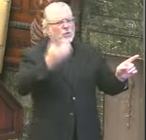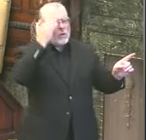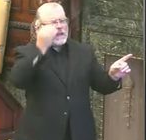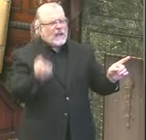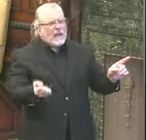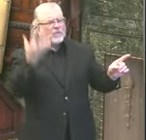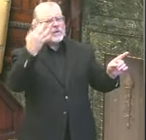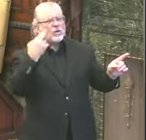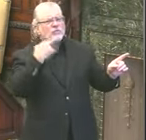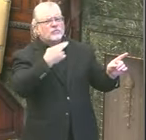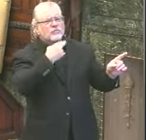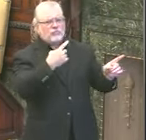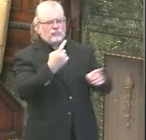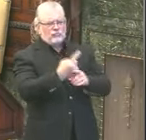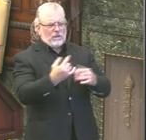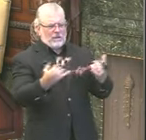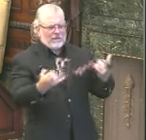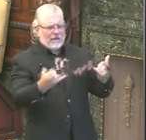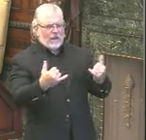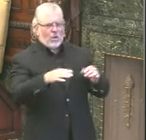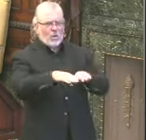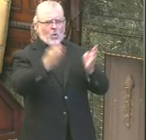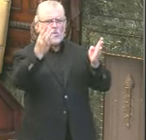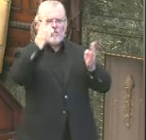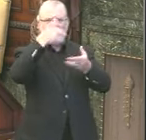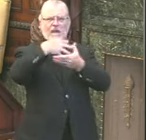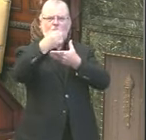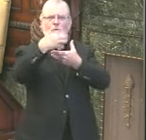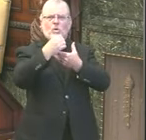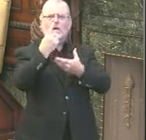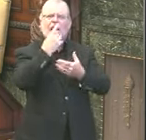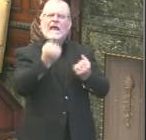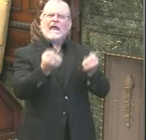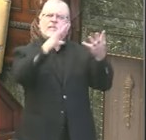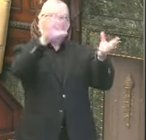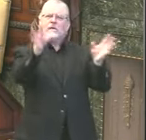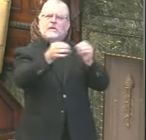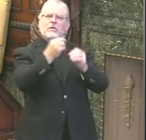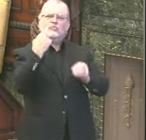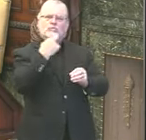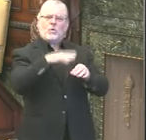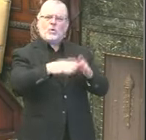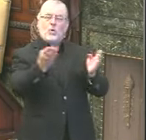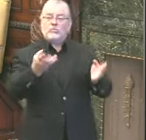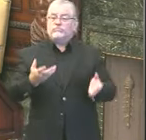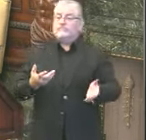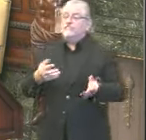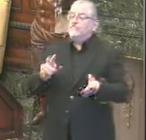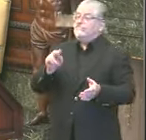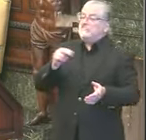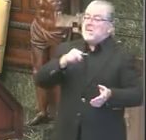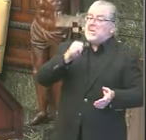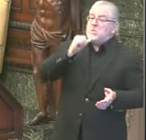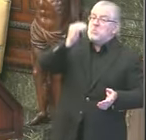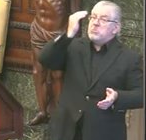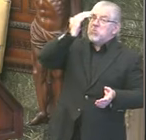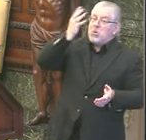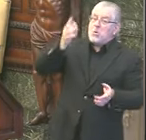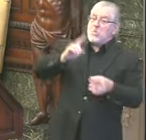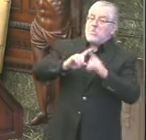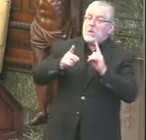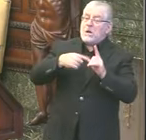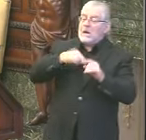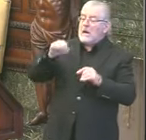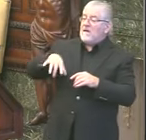currently open for outdoor dining? I don't. I don't have the number for you, but we can probably get that for you. Okay,